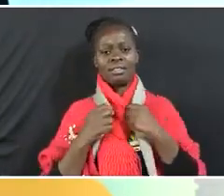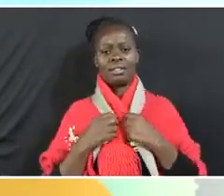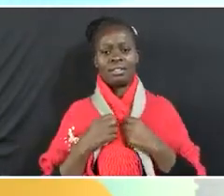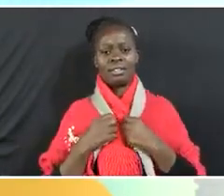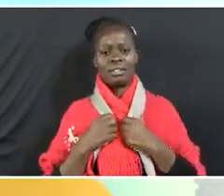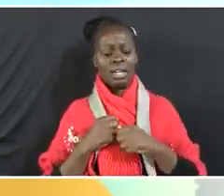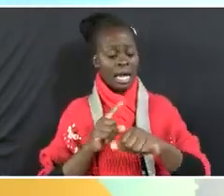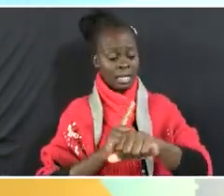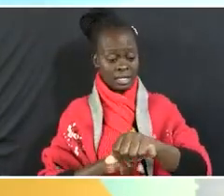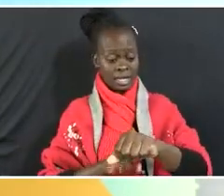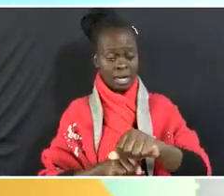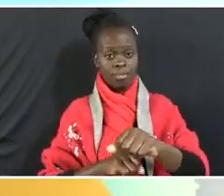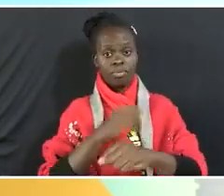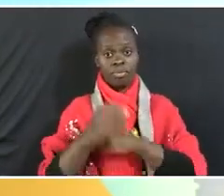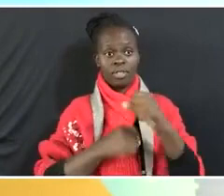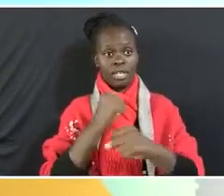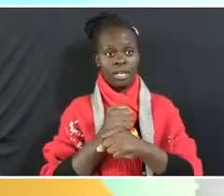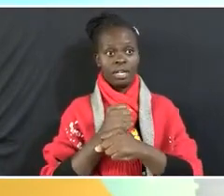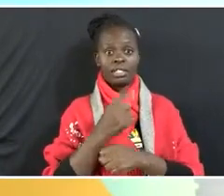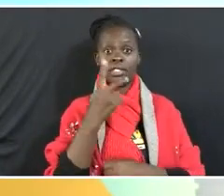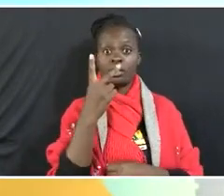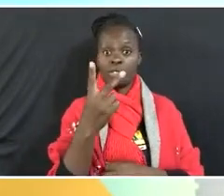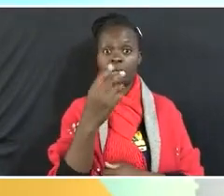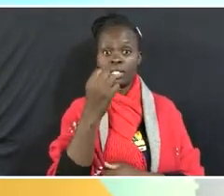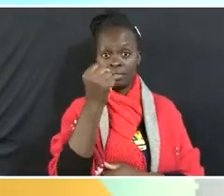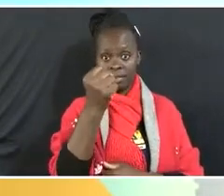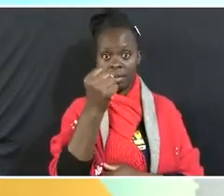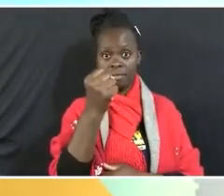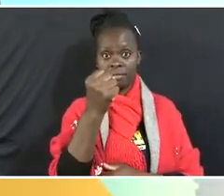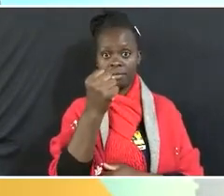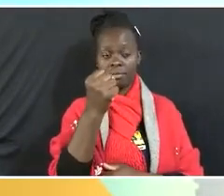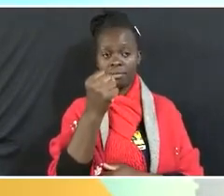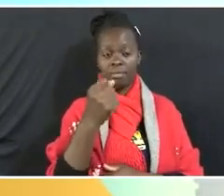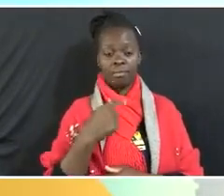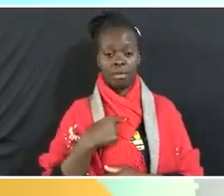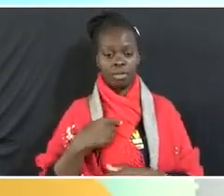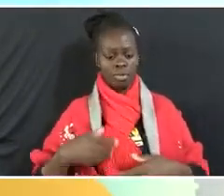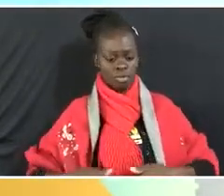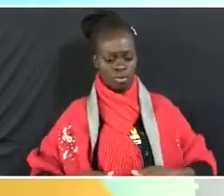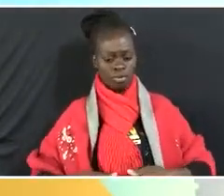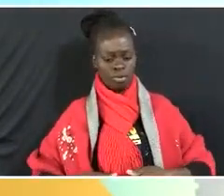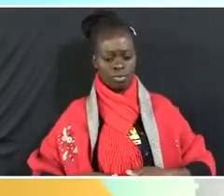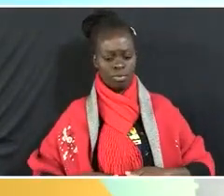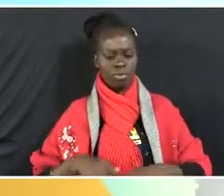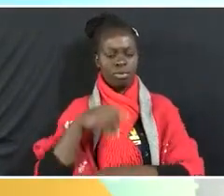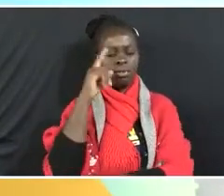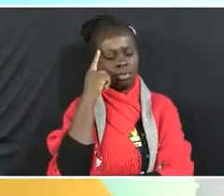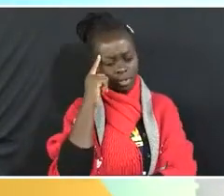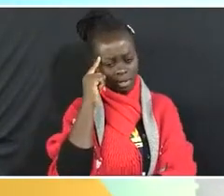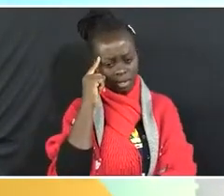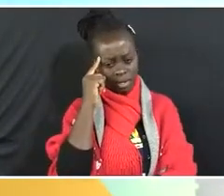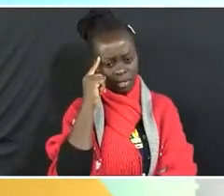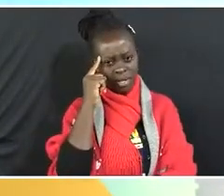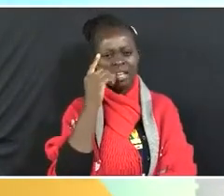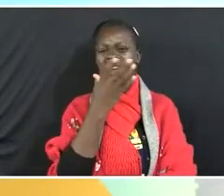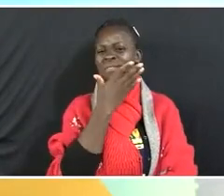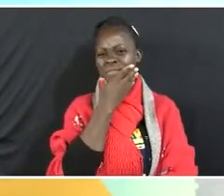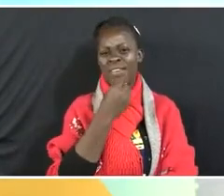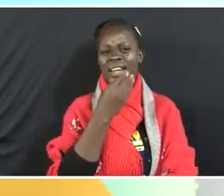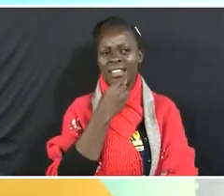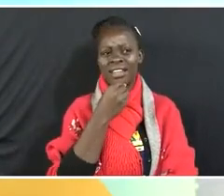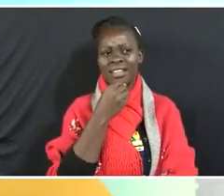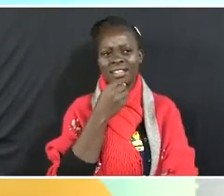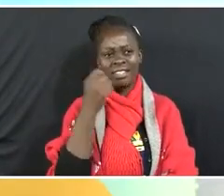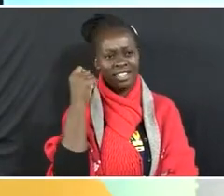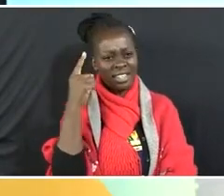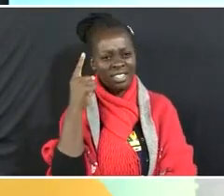When I became 25 years old in the youth, I said, Dad knows a little